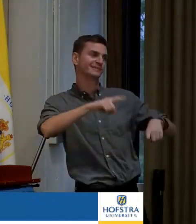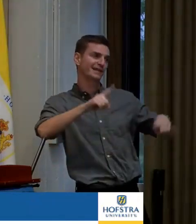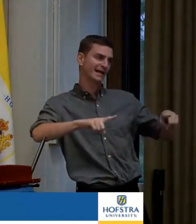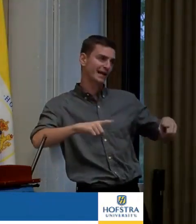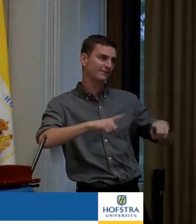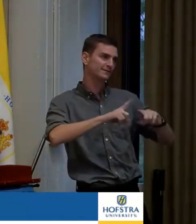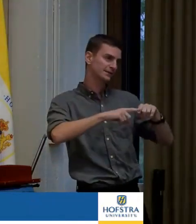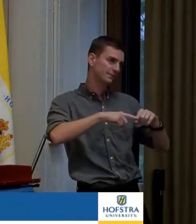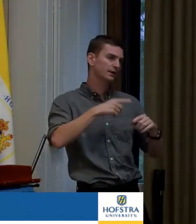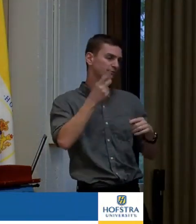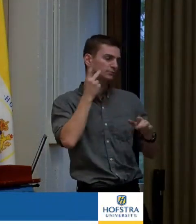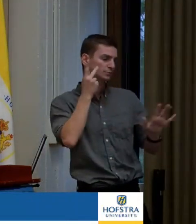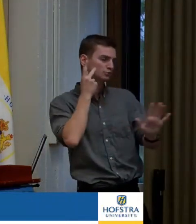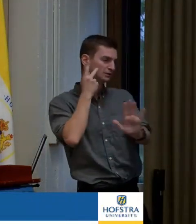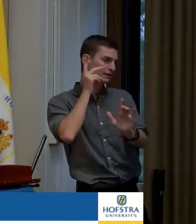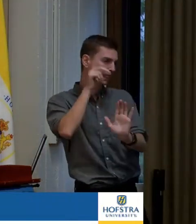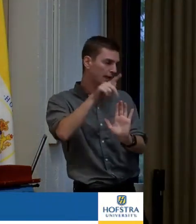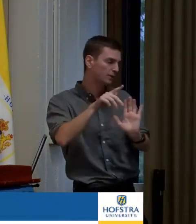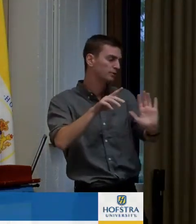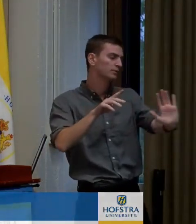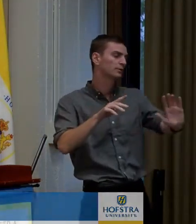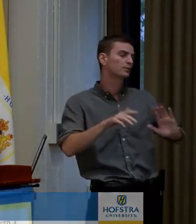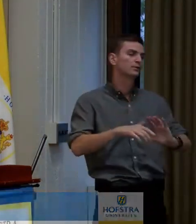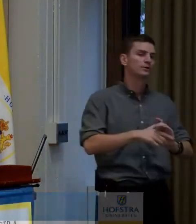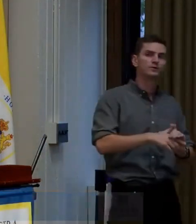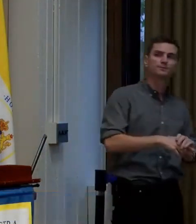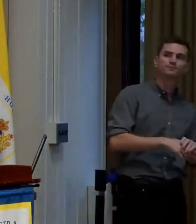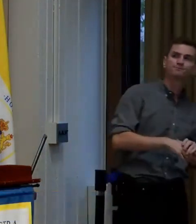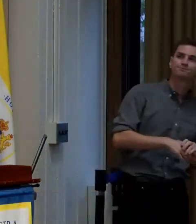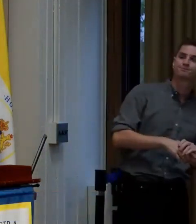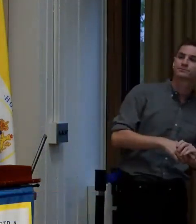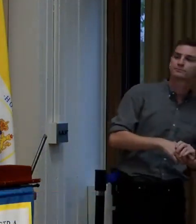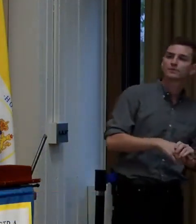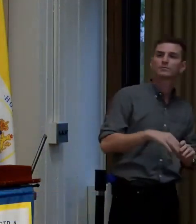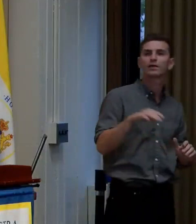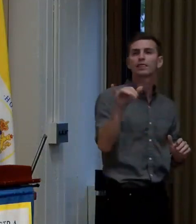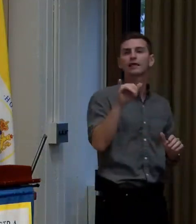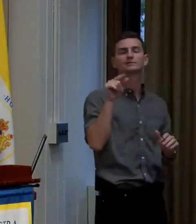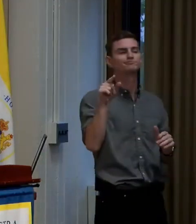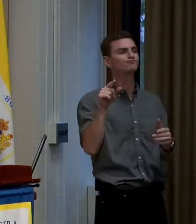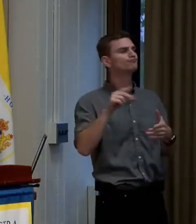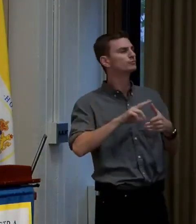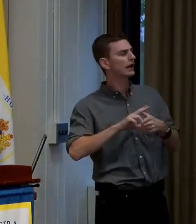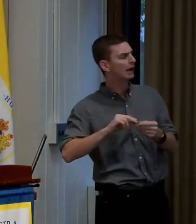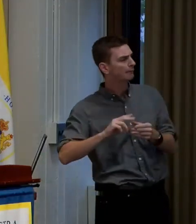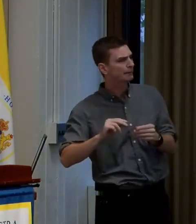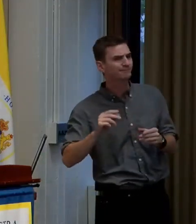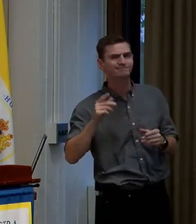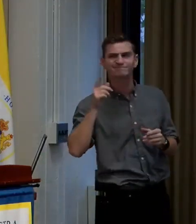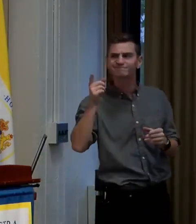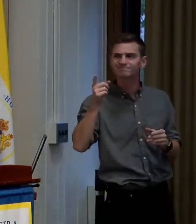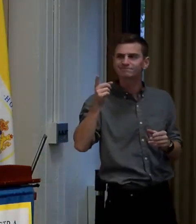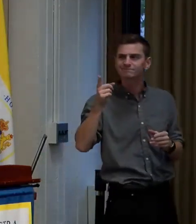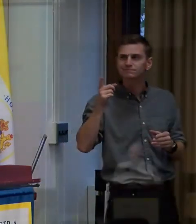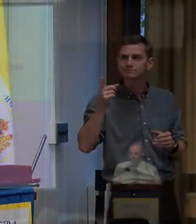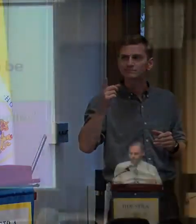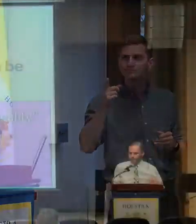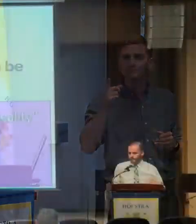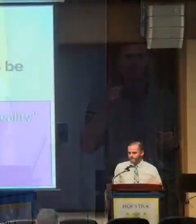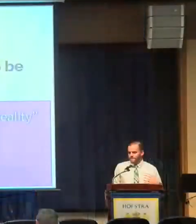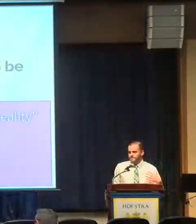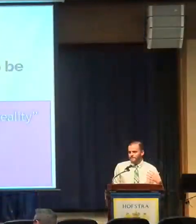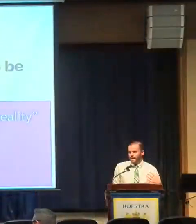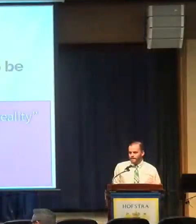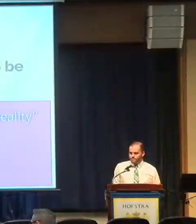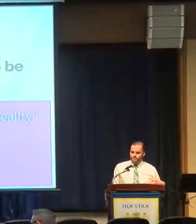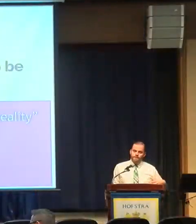go through. But as Dr. Anise was alluding to, these things don't have to be scary,